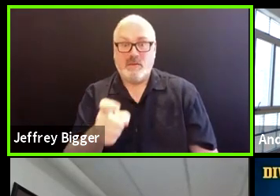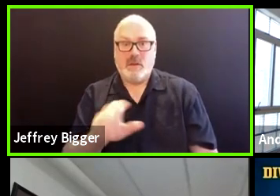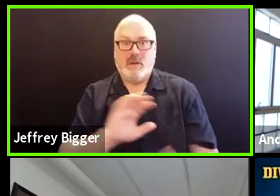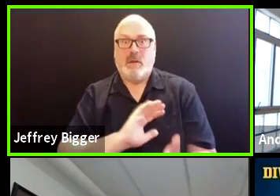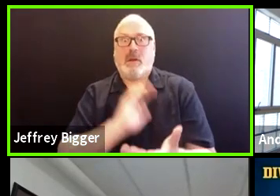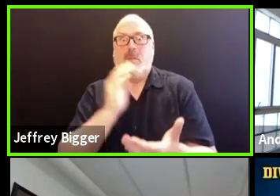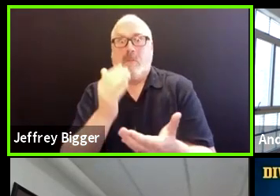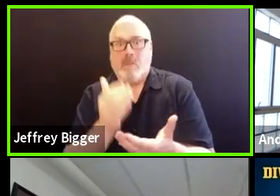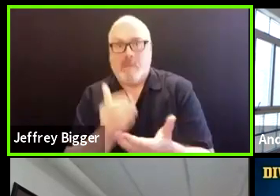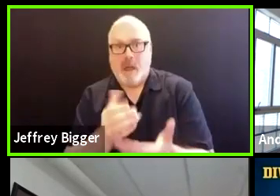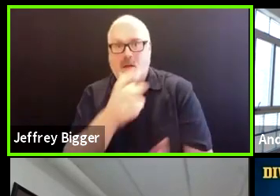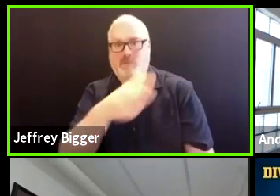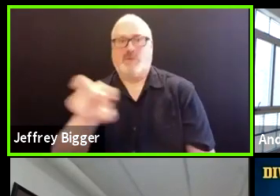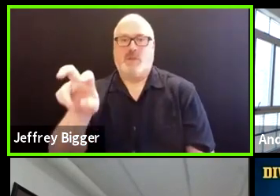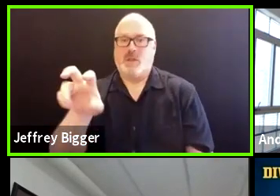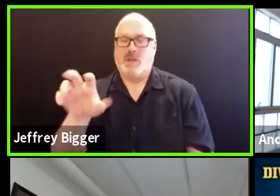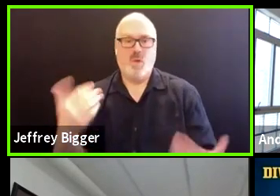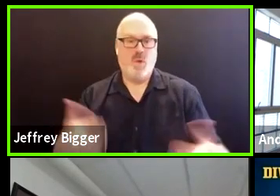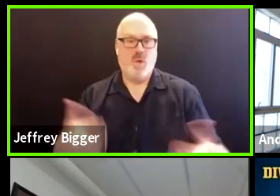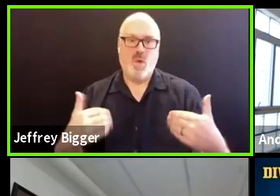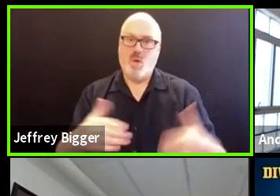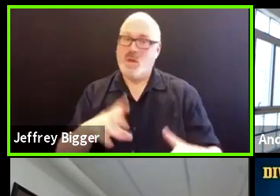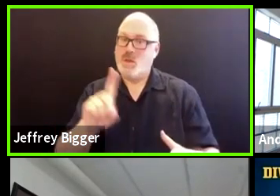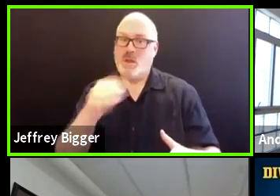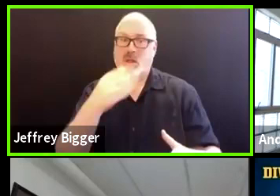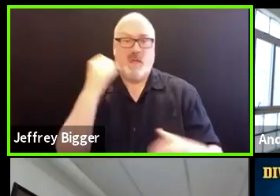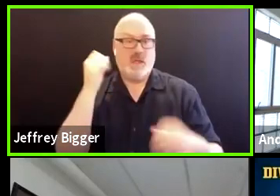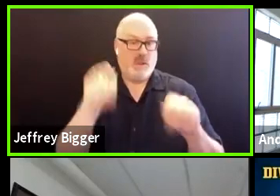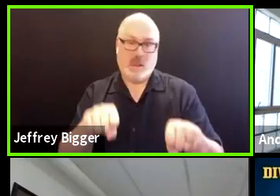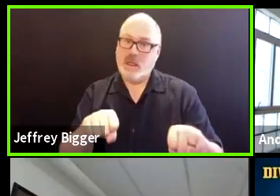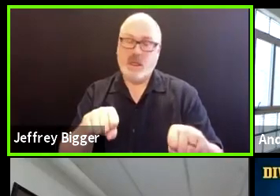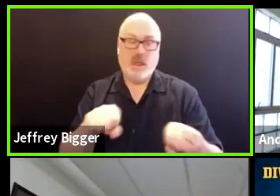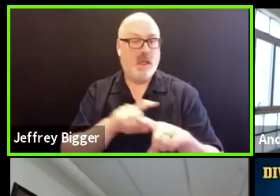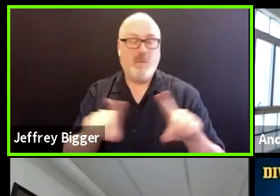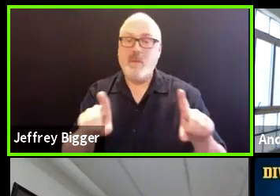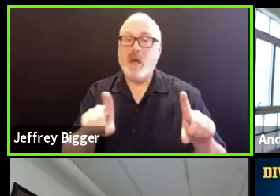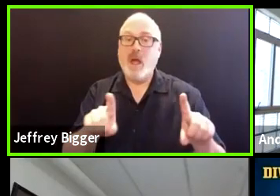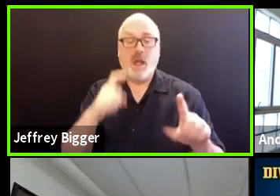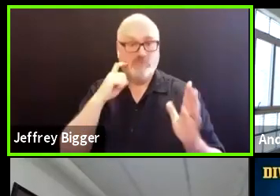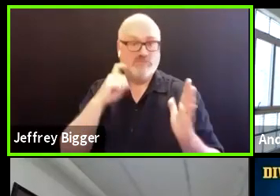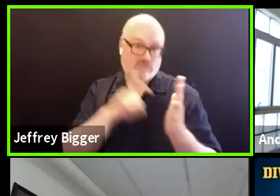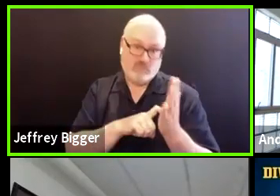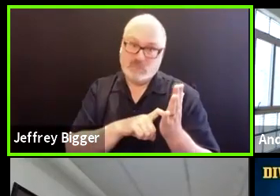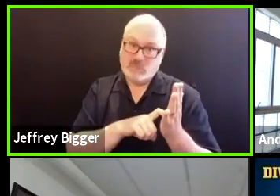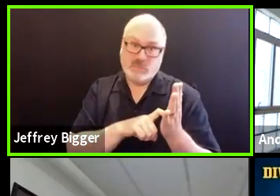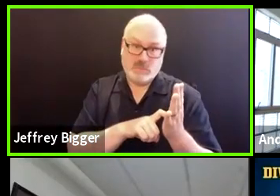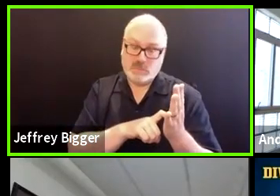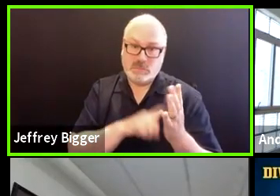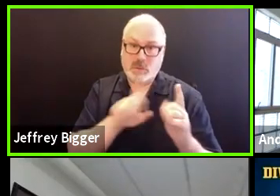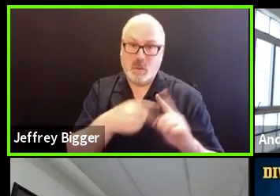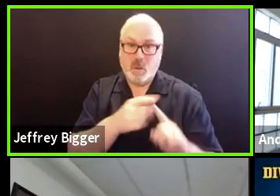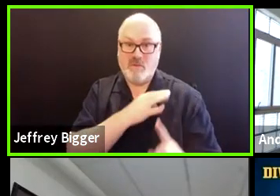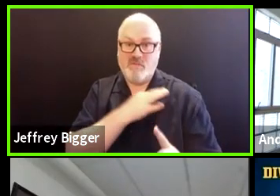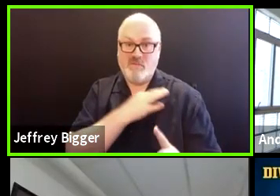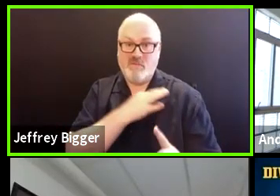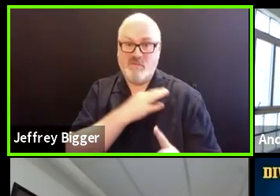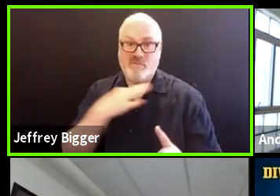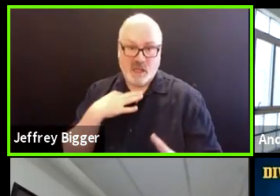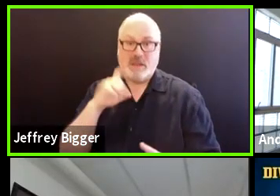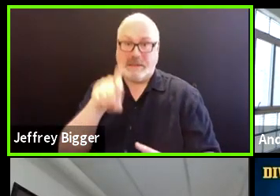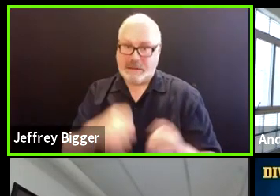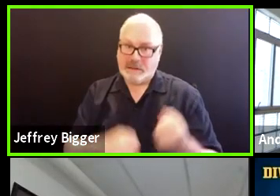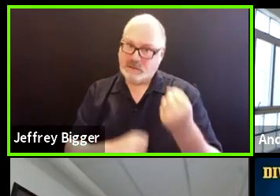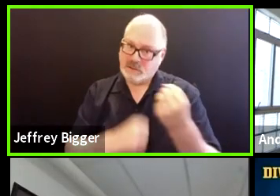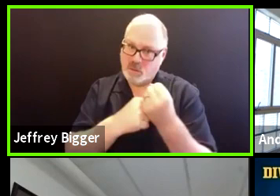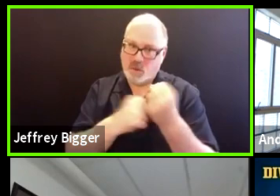the shifting. And so we're doing the best we can, but I think there is a recognition that one, faculty do need a lot of support